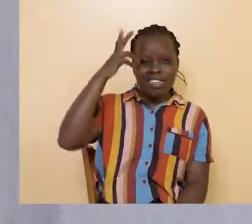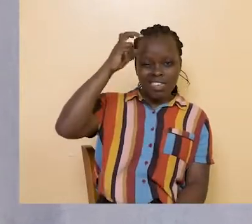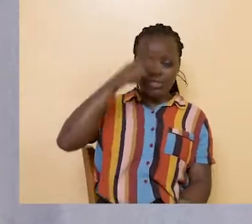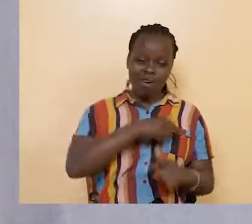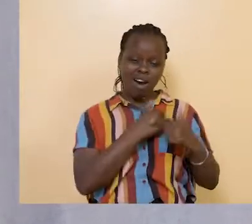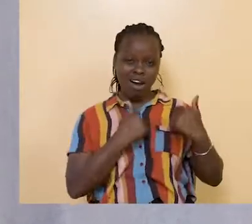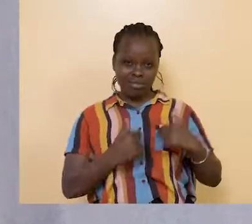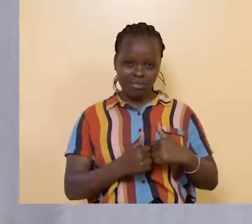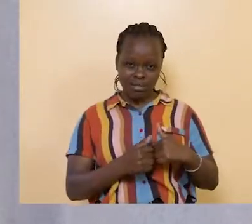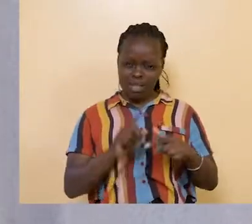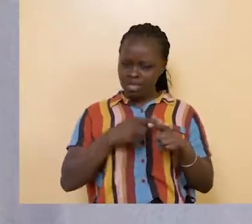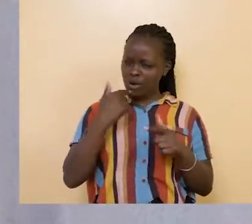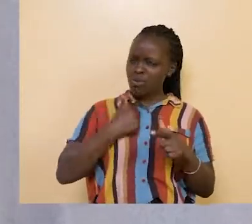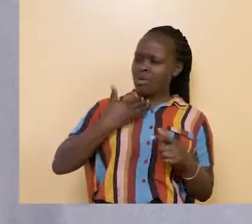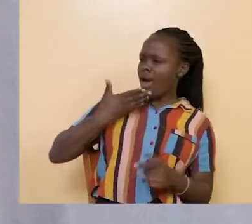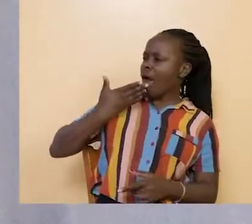for a response from us.